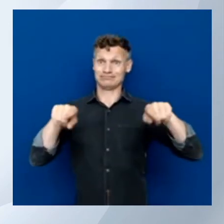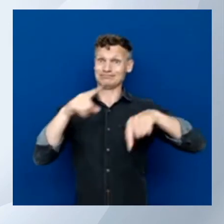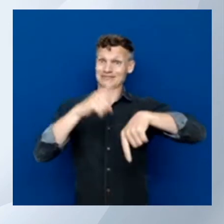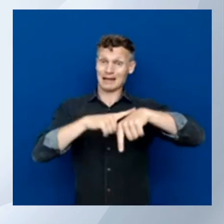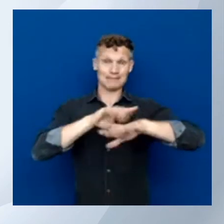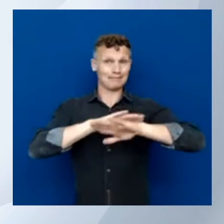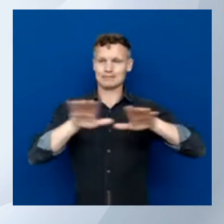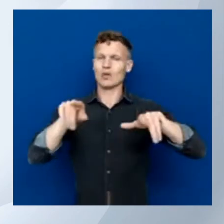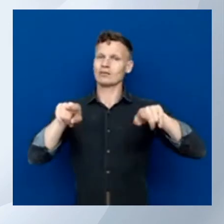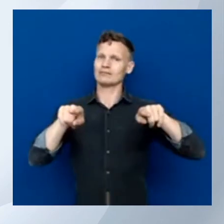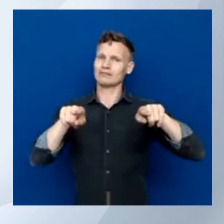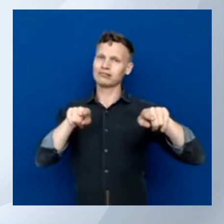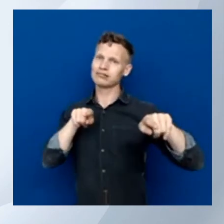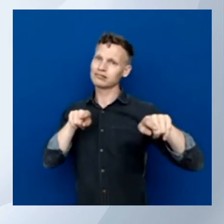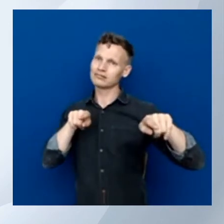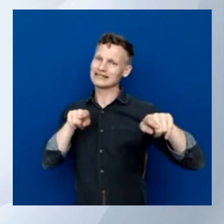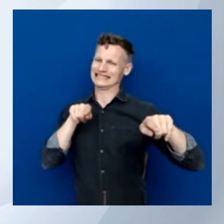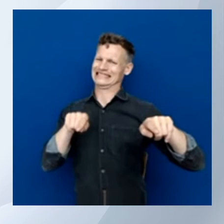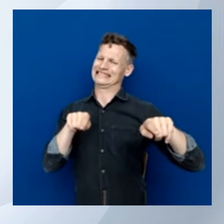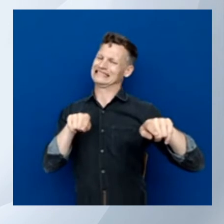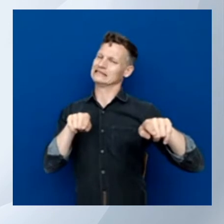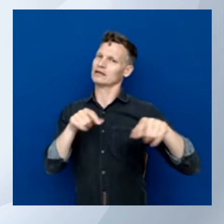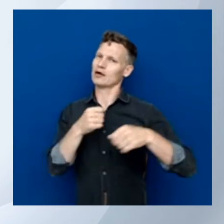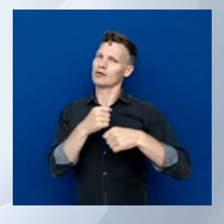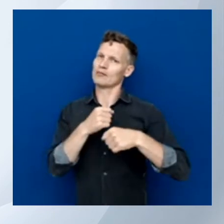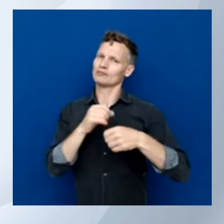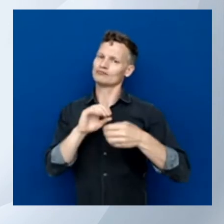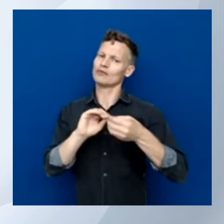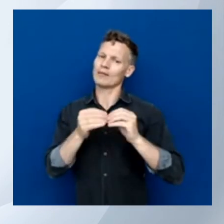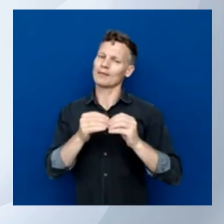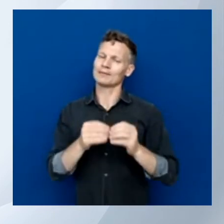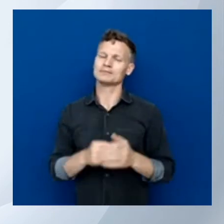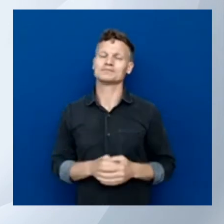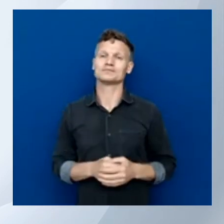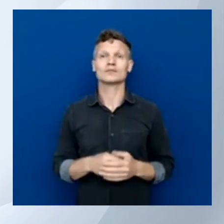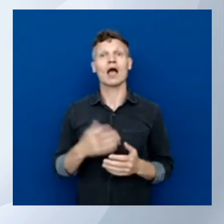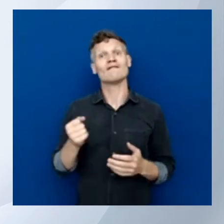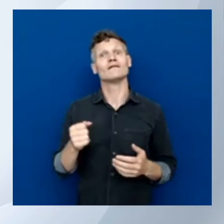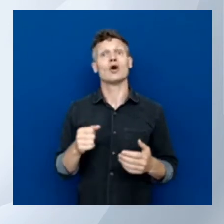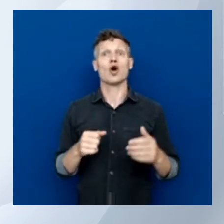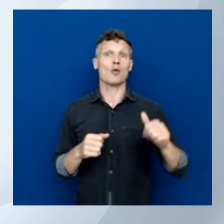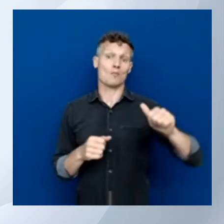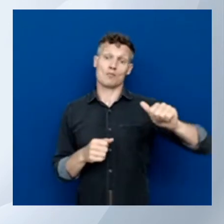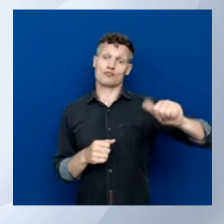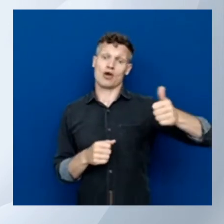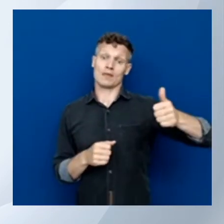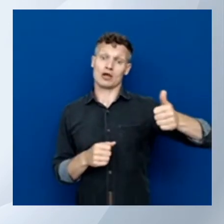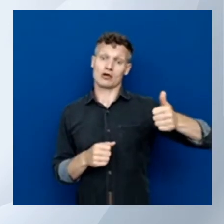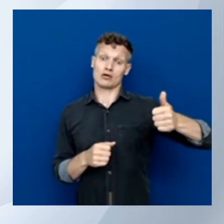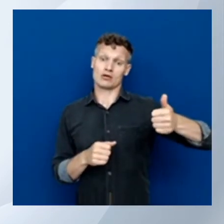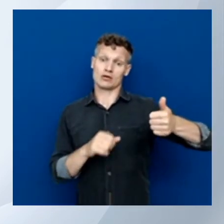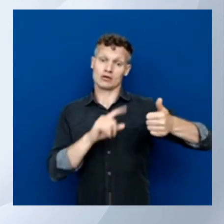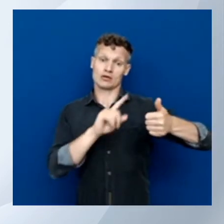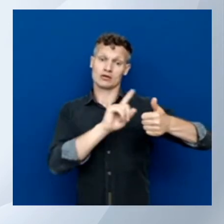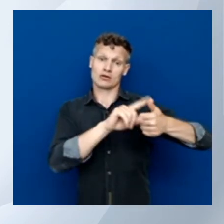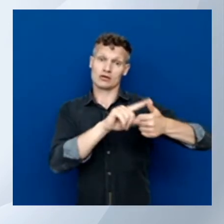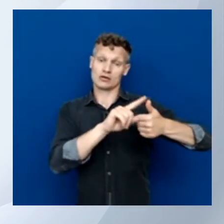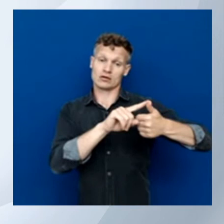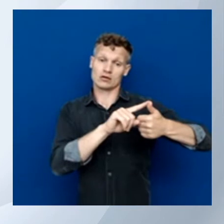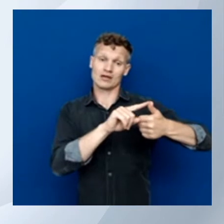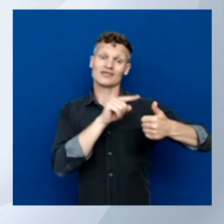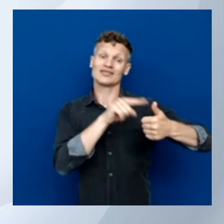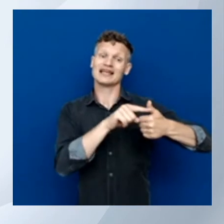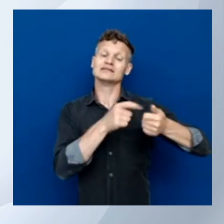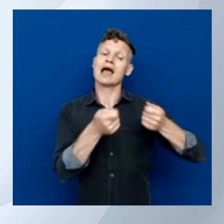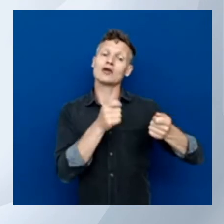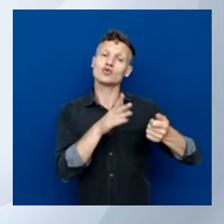have you can have a primary database which handles your writes and some reads, and you can have up